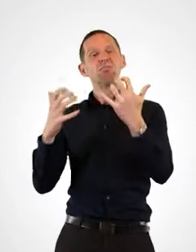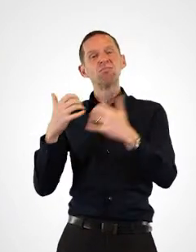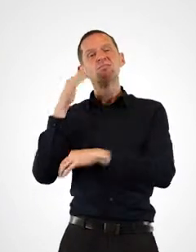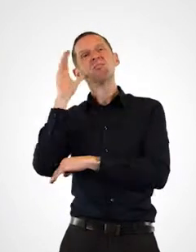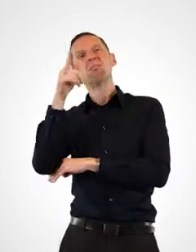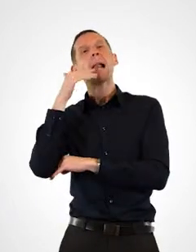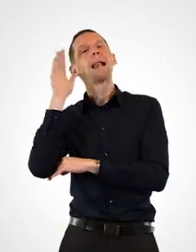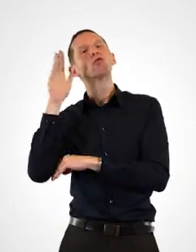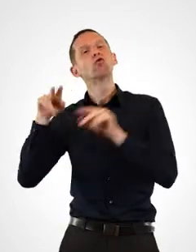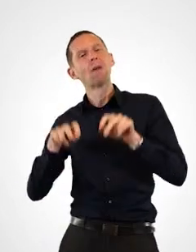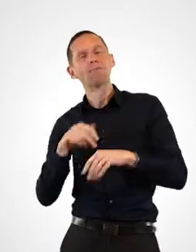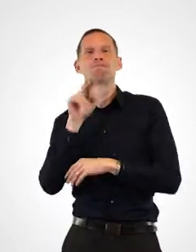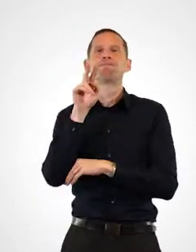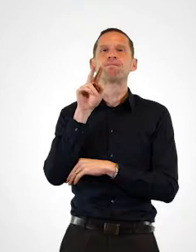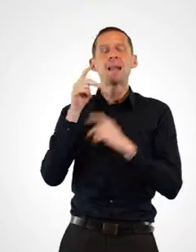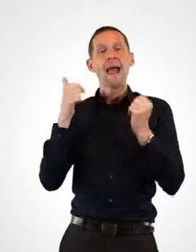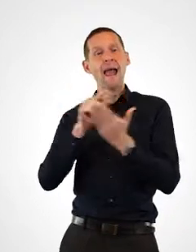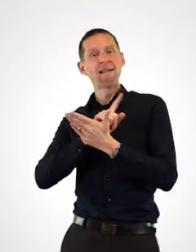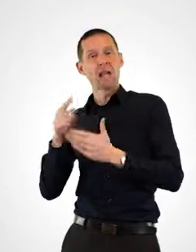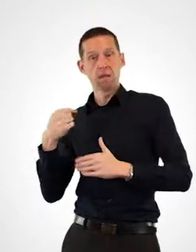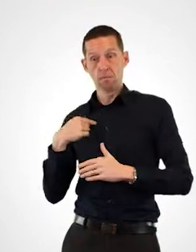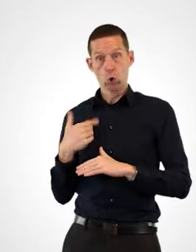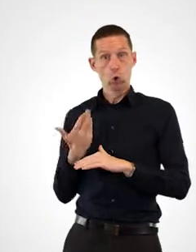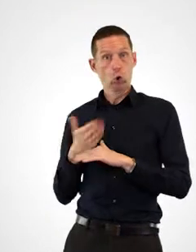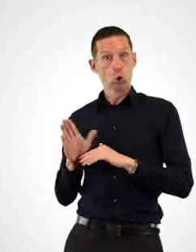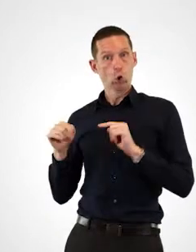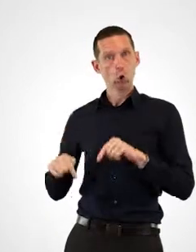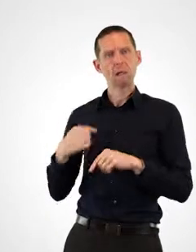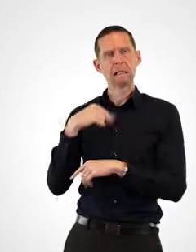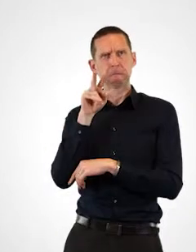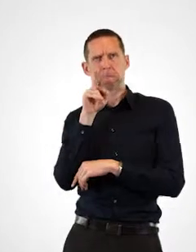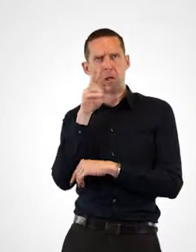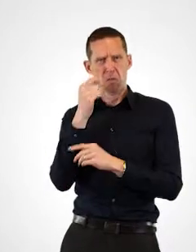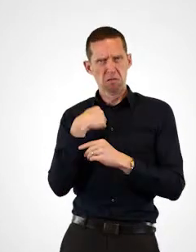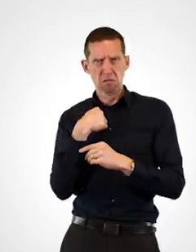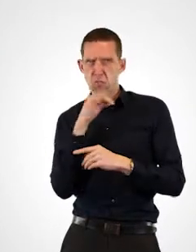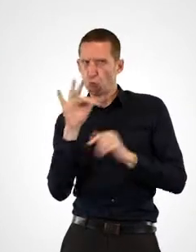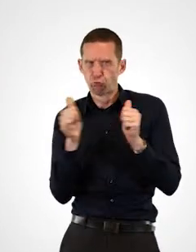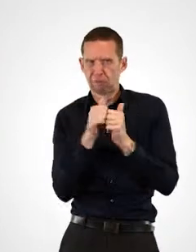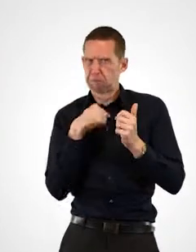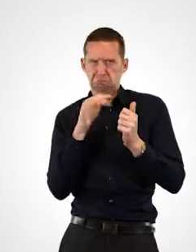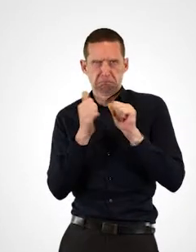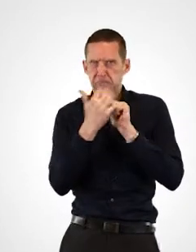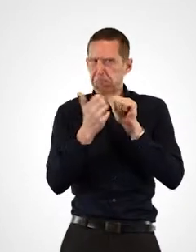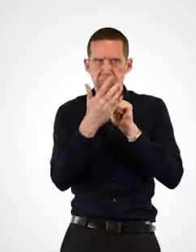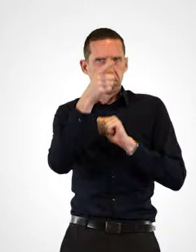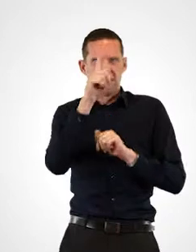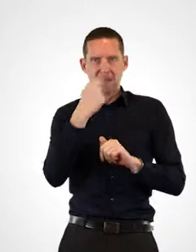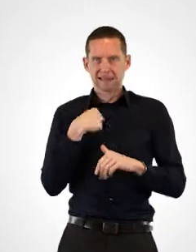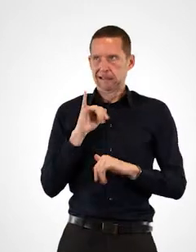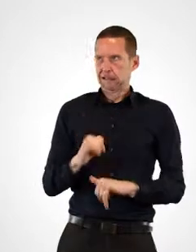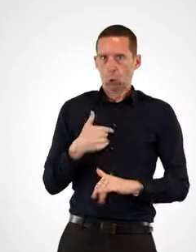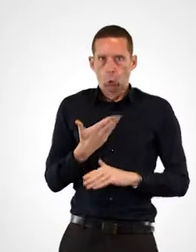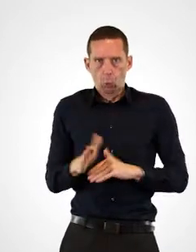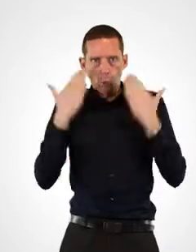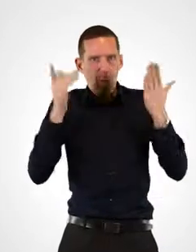lecture, and afterwards, I was kind of new in the field, sitting there listening, thinking, I don't agree, but I'm too new, I don't know